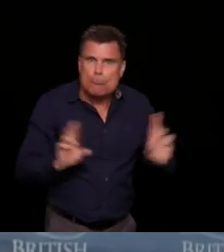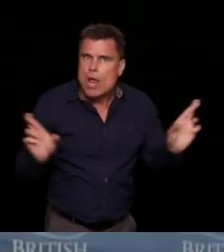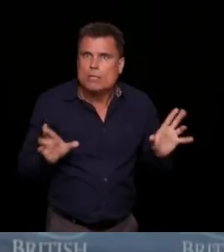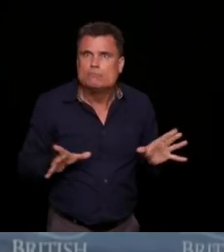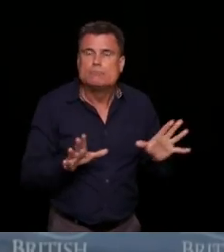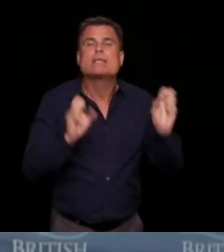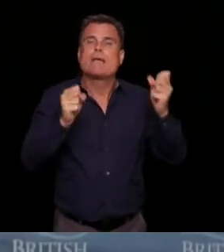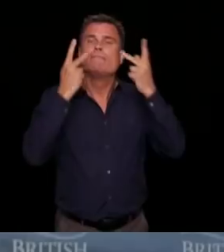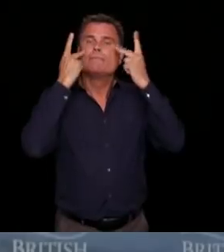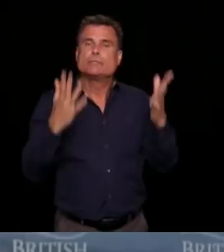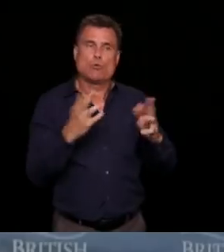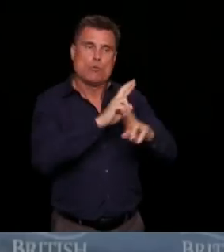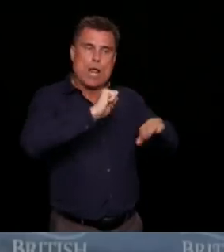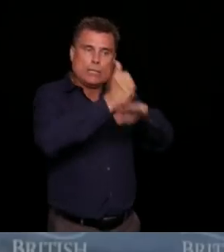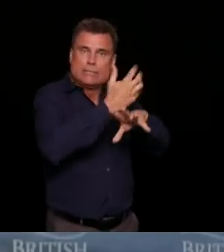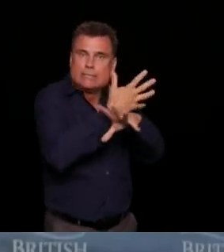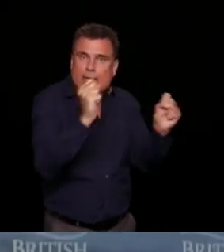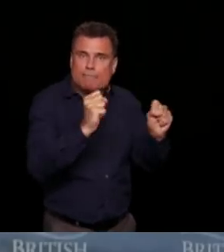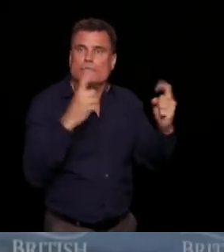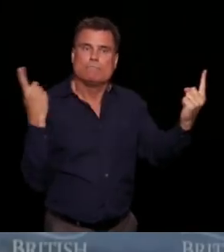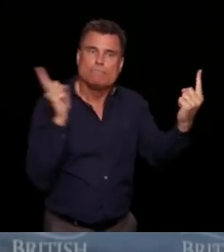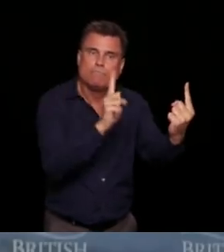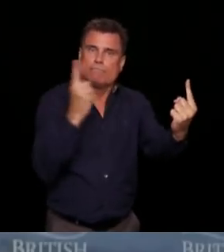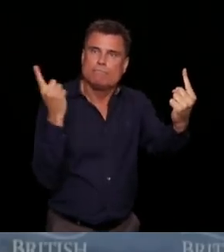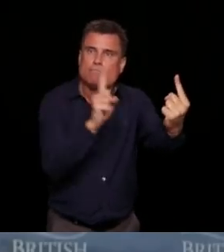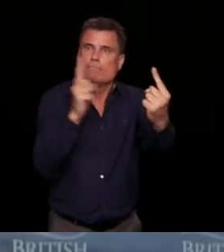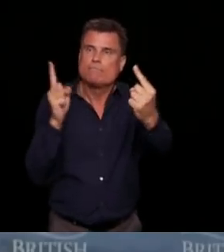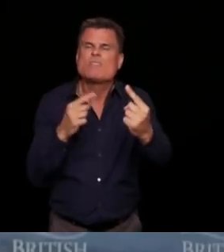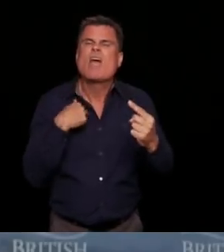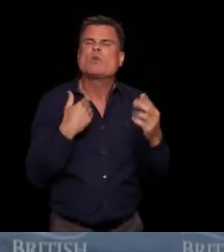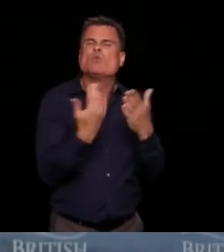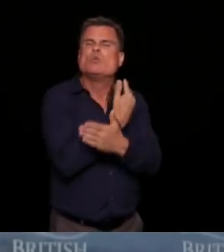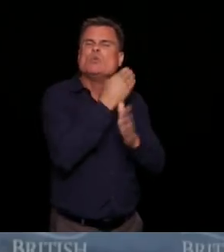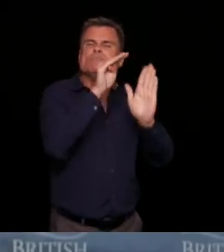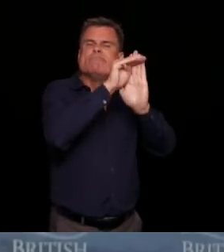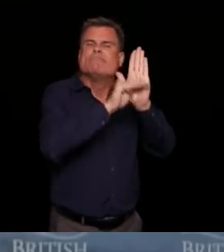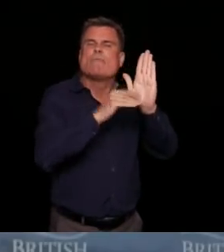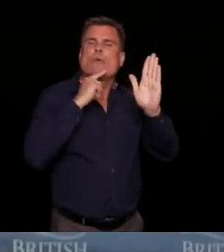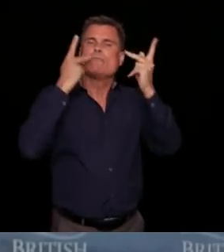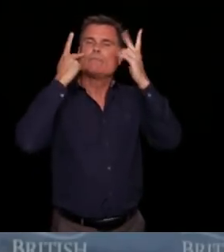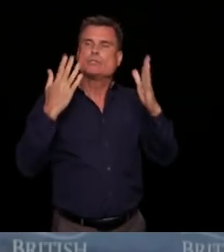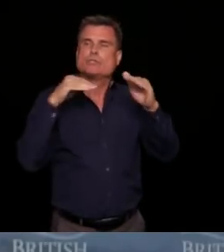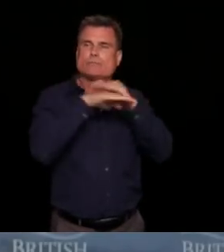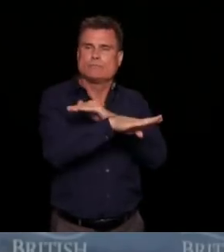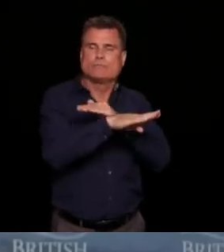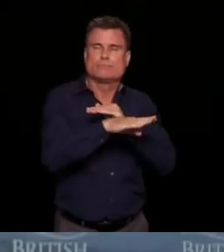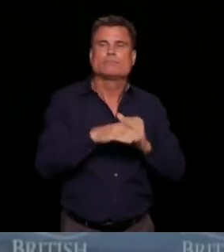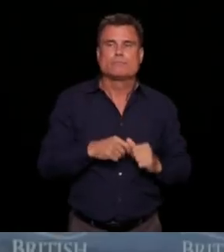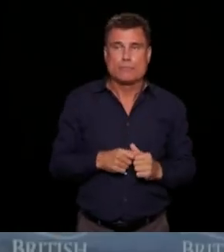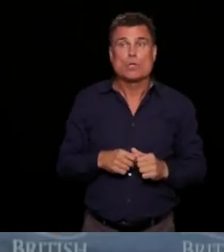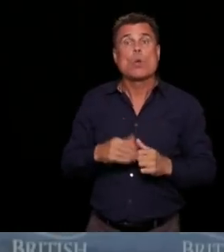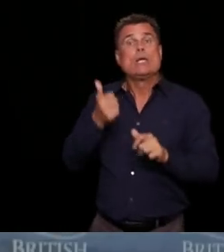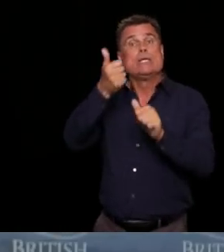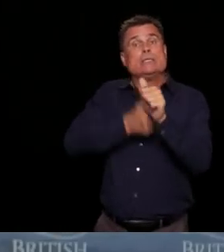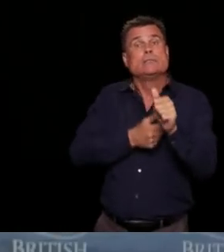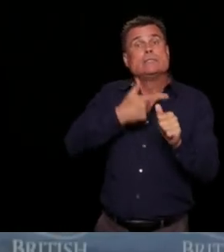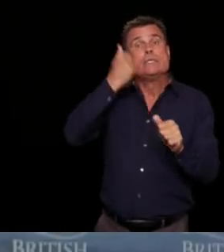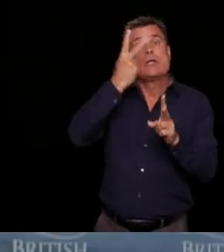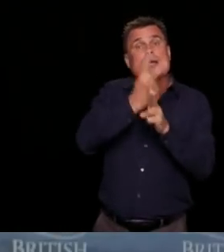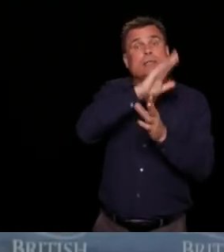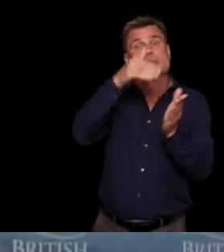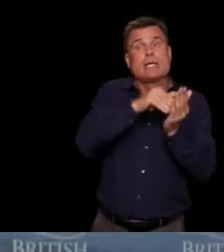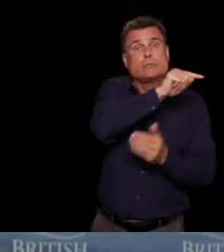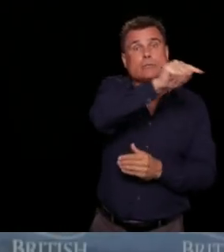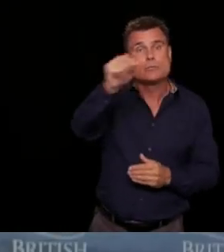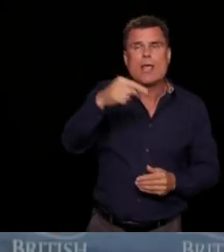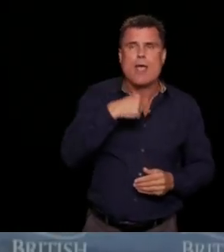time. As you know, practice guidelines were set in place on June 30th, and each long-term care or assisted living home has